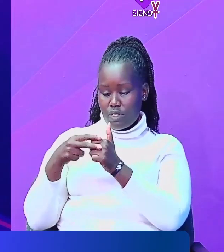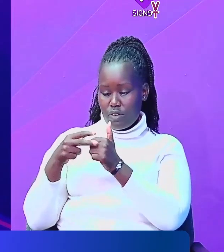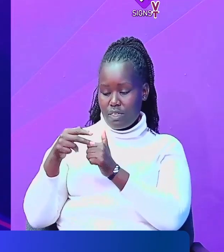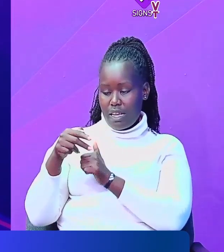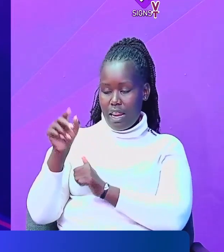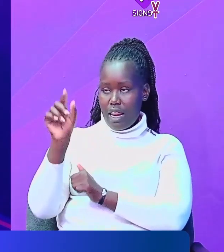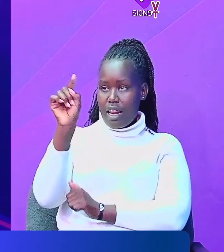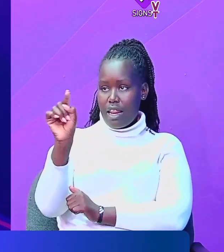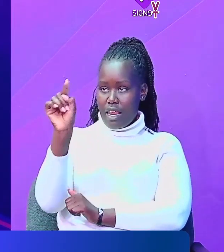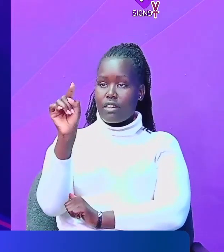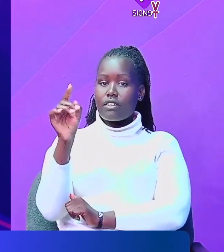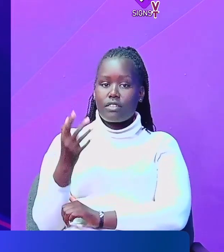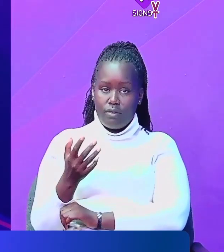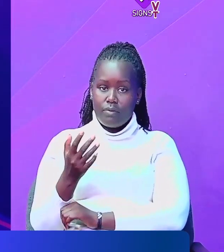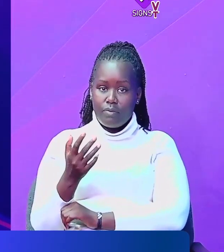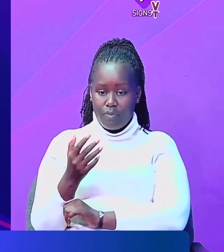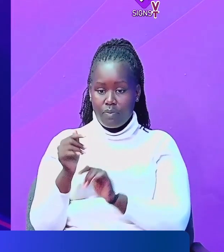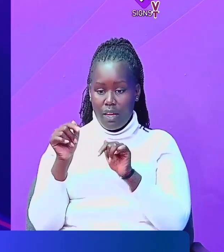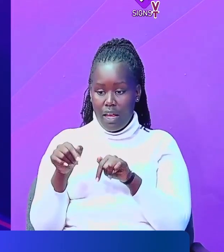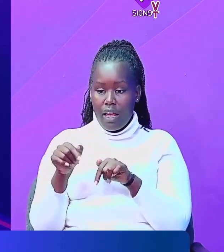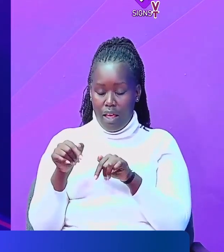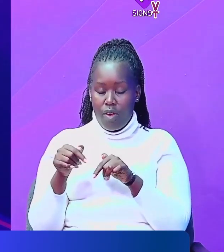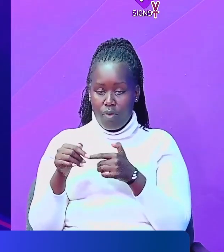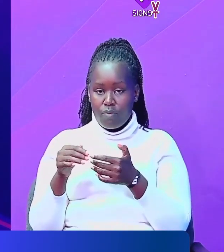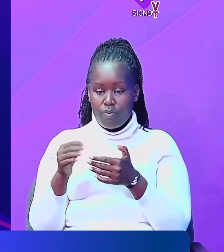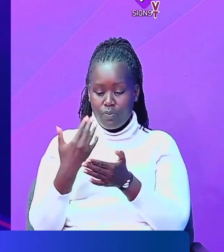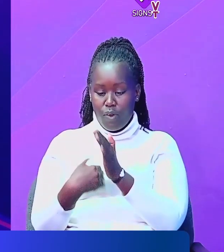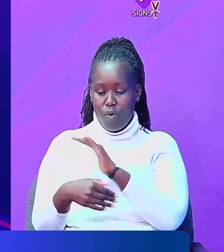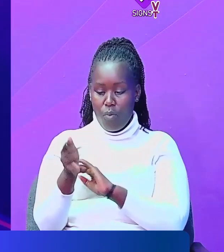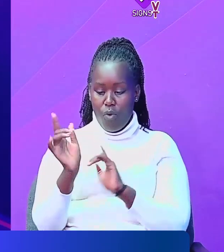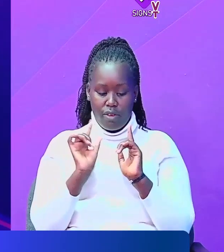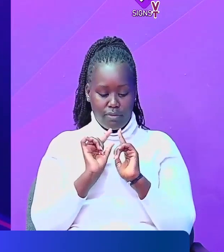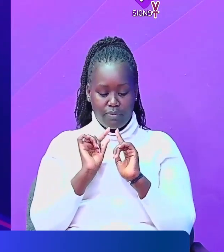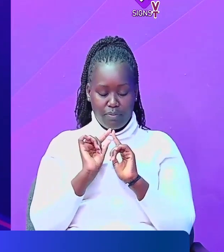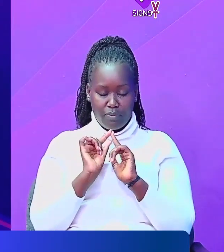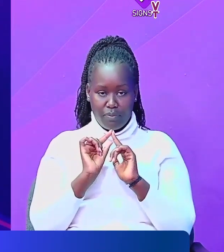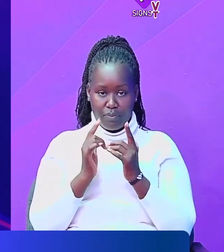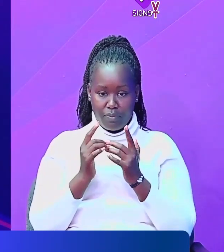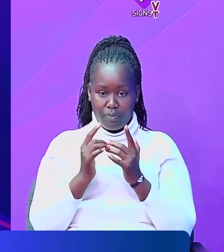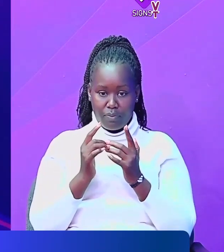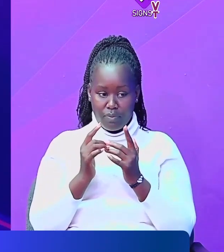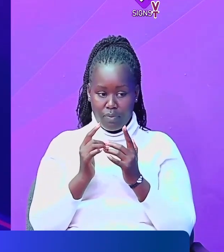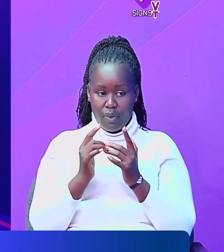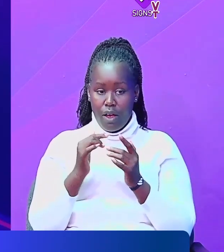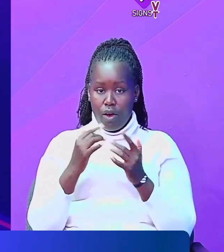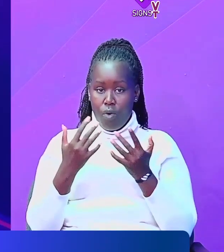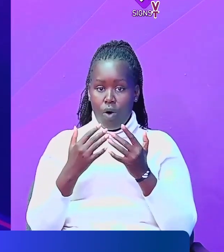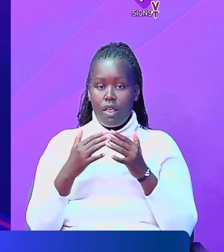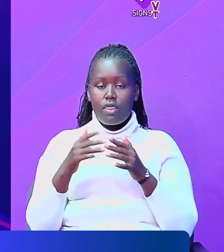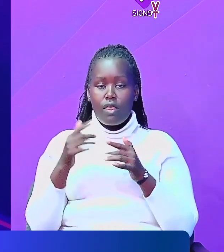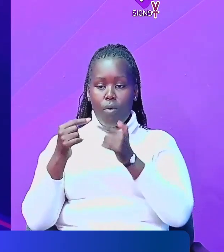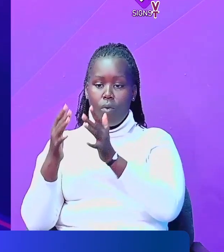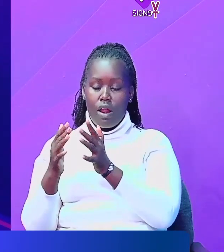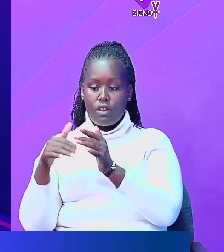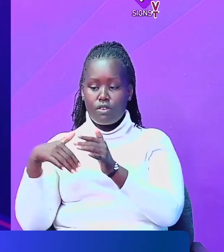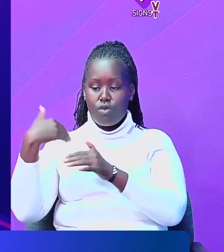degrees. And this is your morning quote. In war, the heroes always